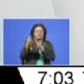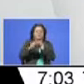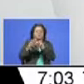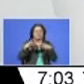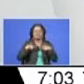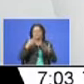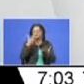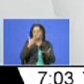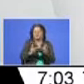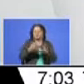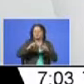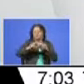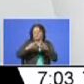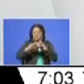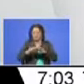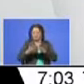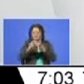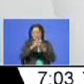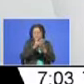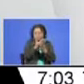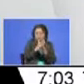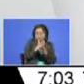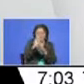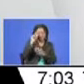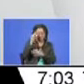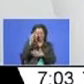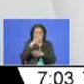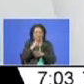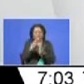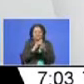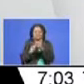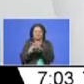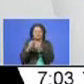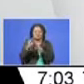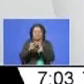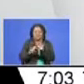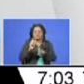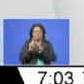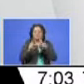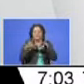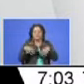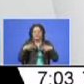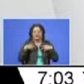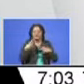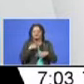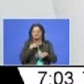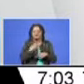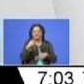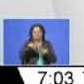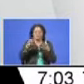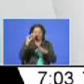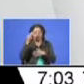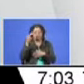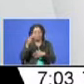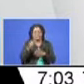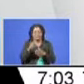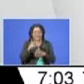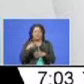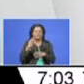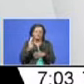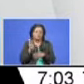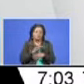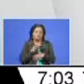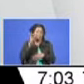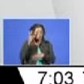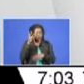and union, so that the unions can, the people can have their voice in government, they can have their input, and we would listen to their